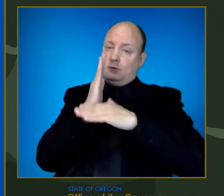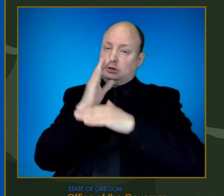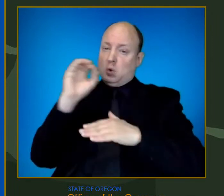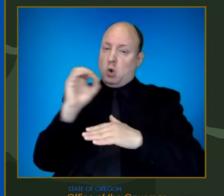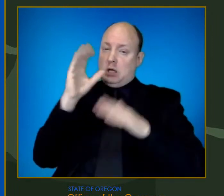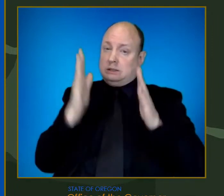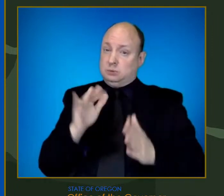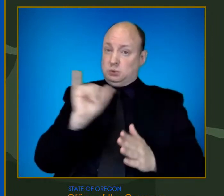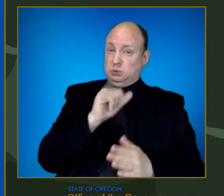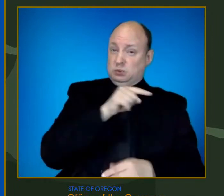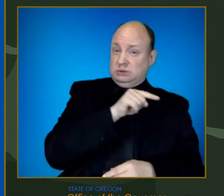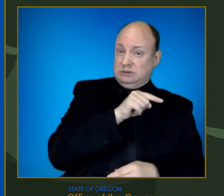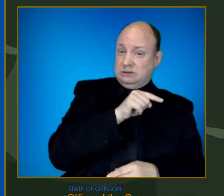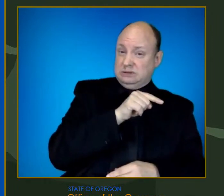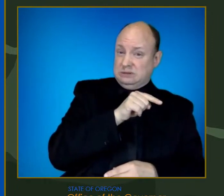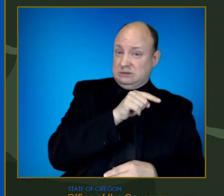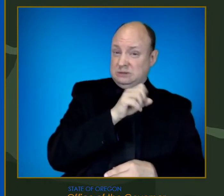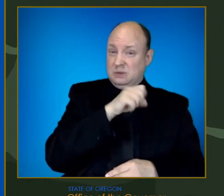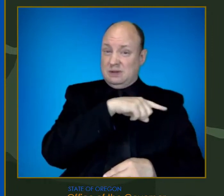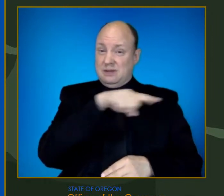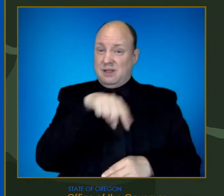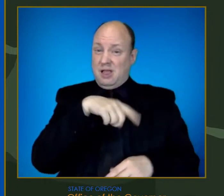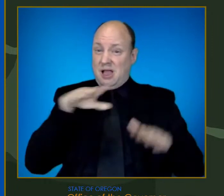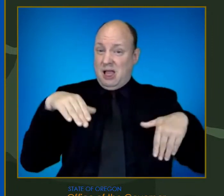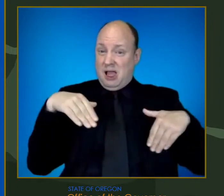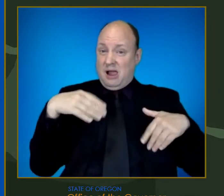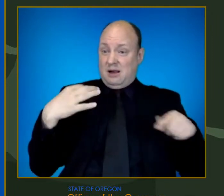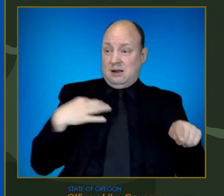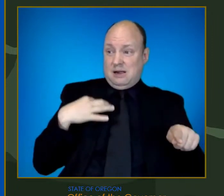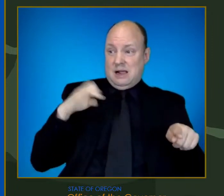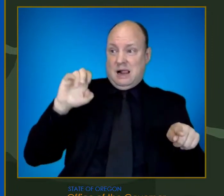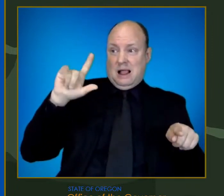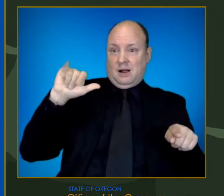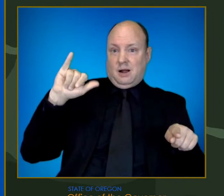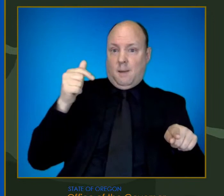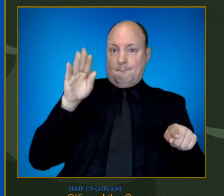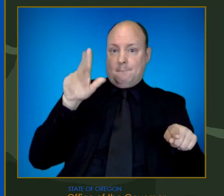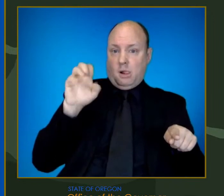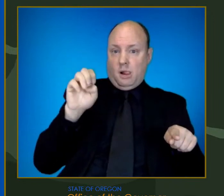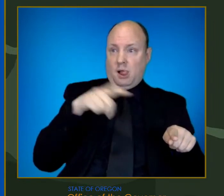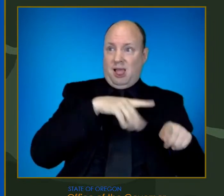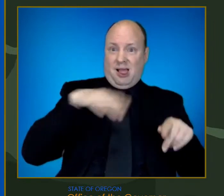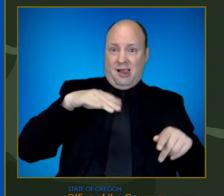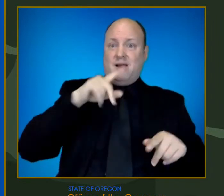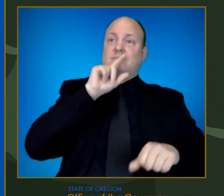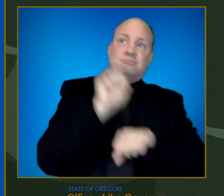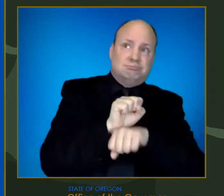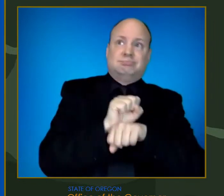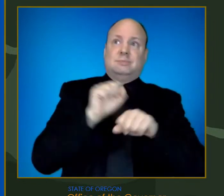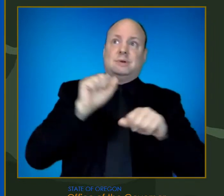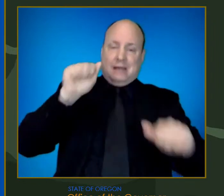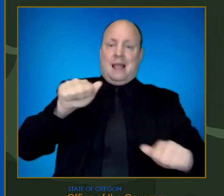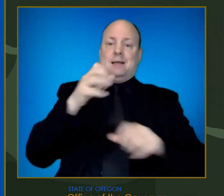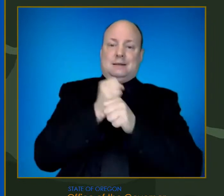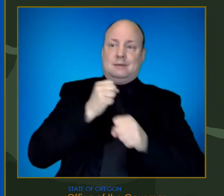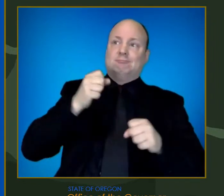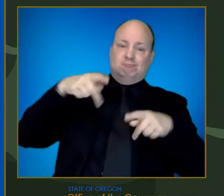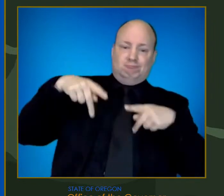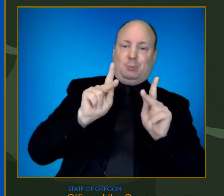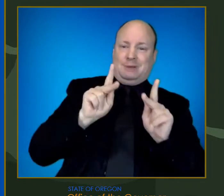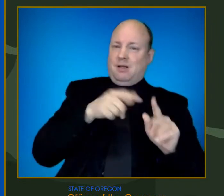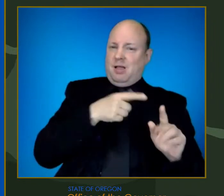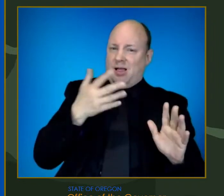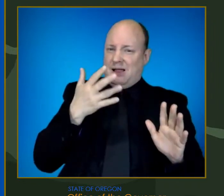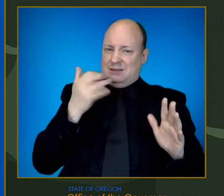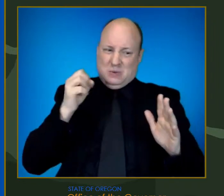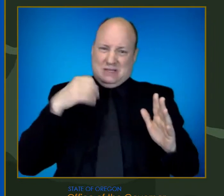they've not been eligible until fairly recently in the main. And we've taken steps to try to address those issues, but clearly we're